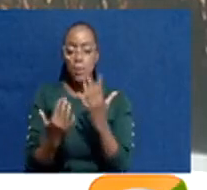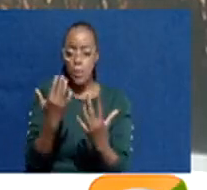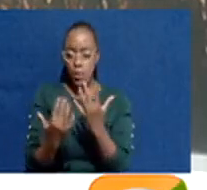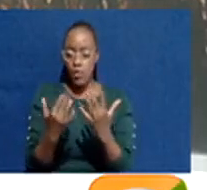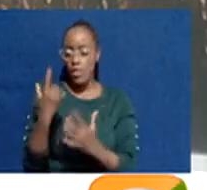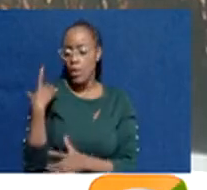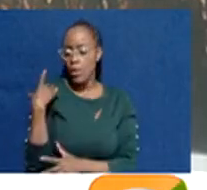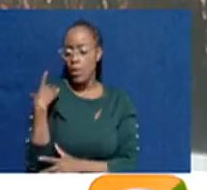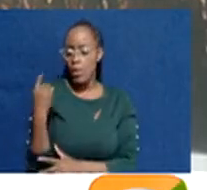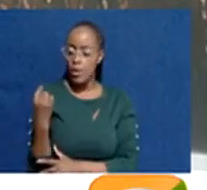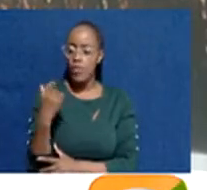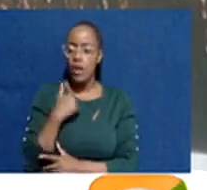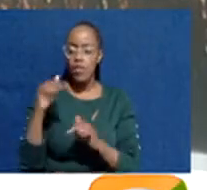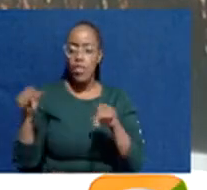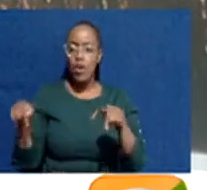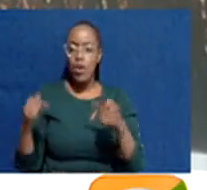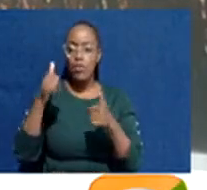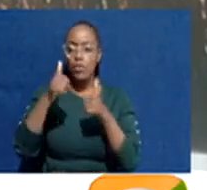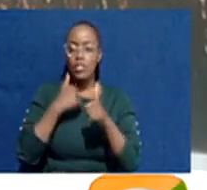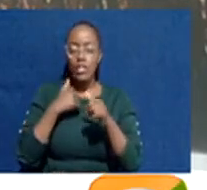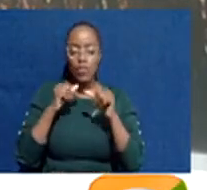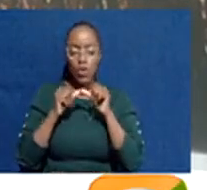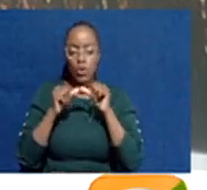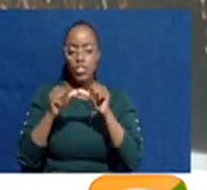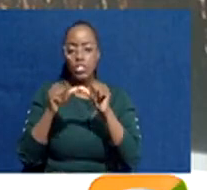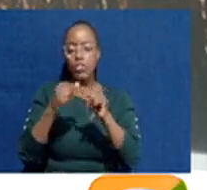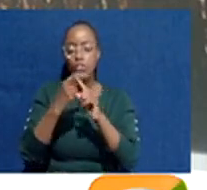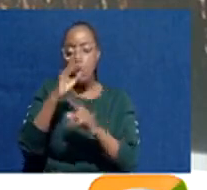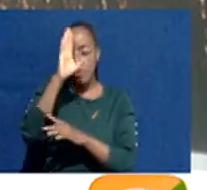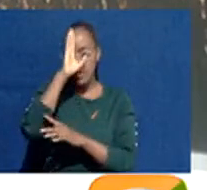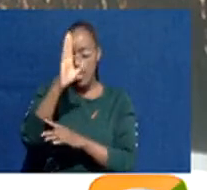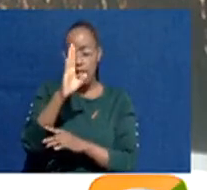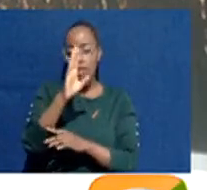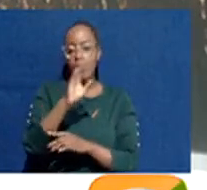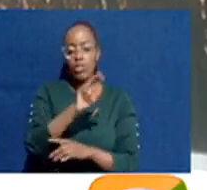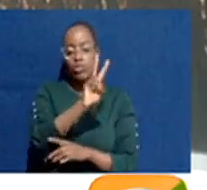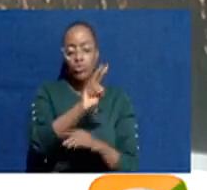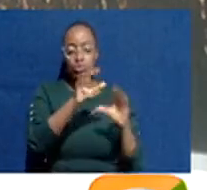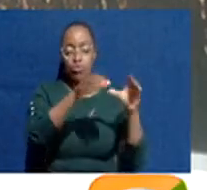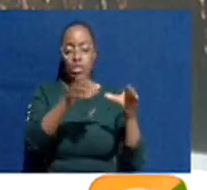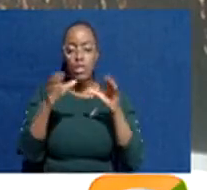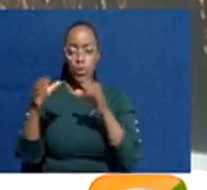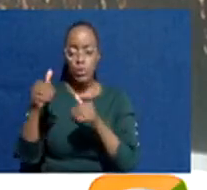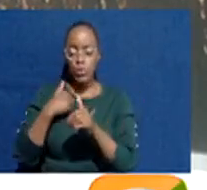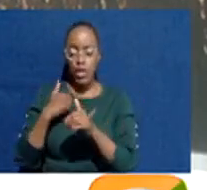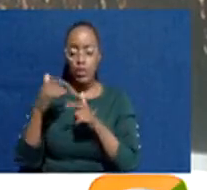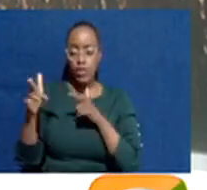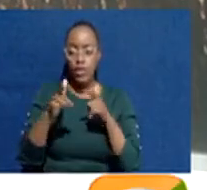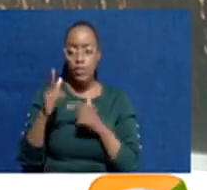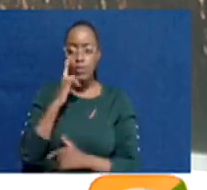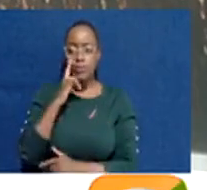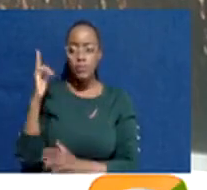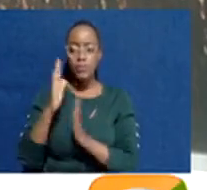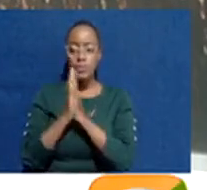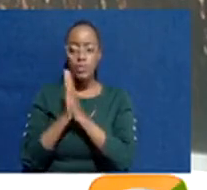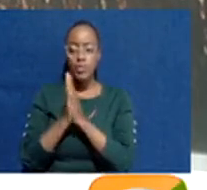the latest incident of conflict that has persisted since Sunday between two warring clans. Here's Victoria Rubadiri with